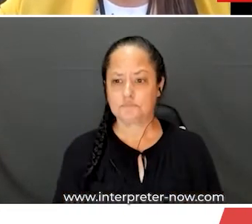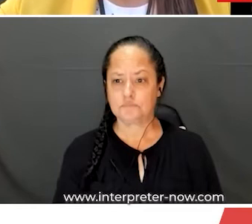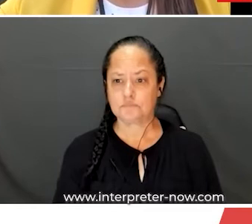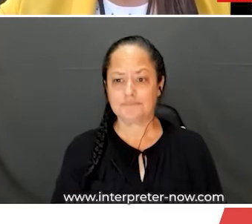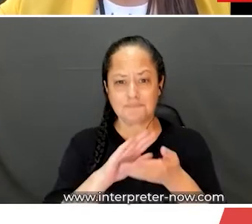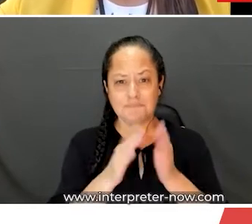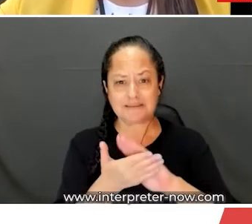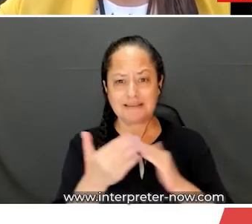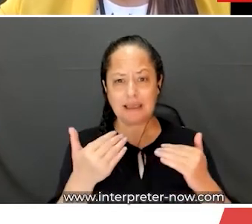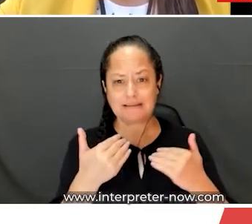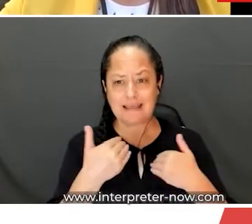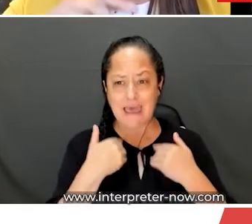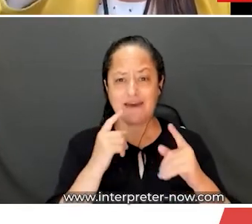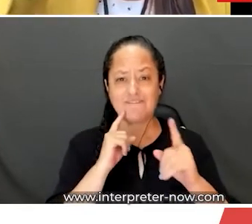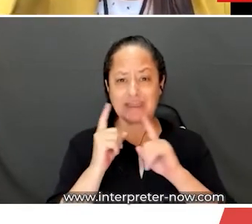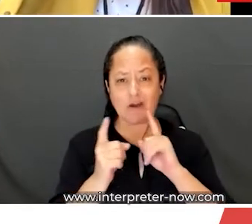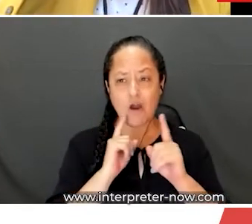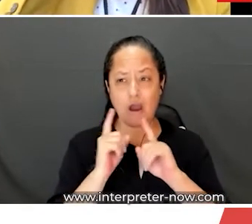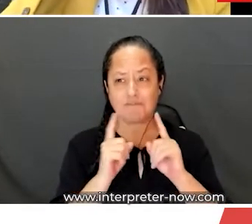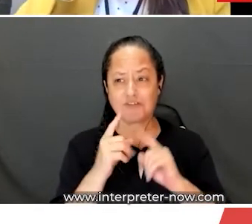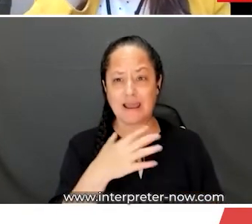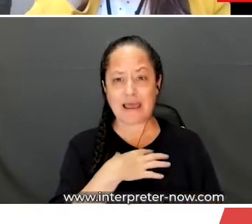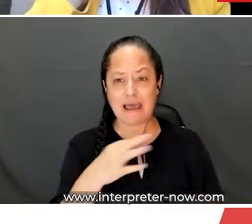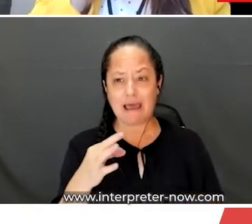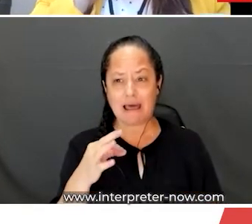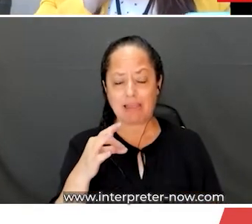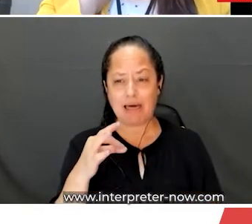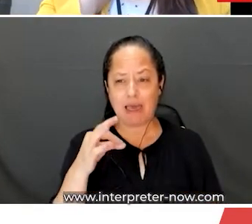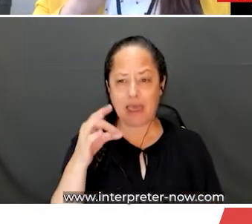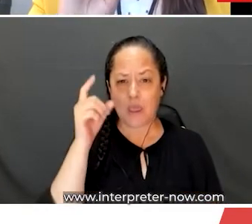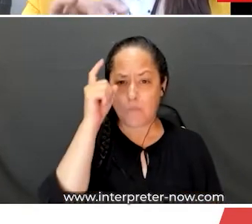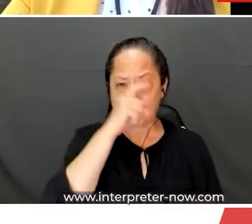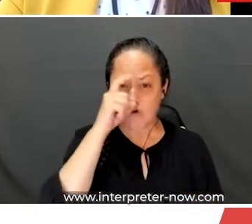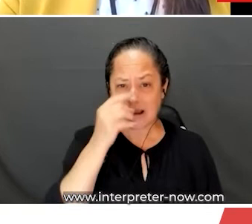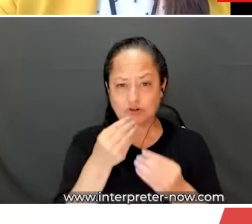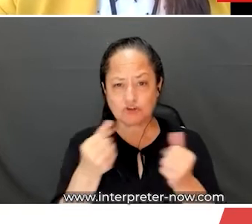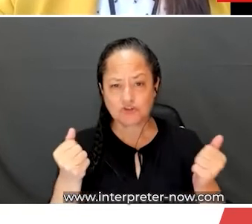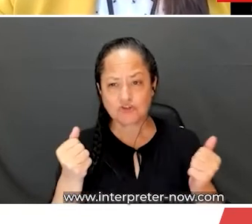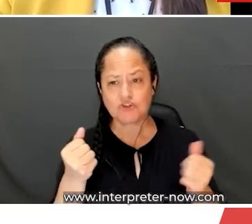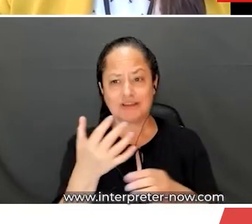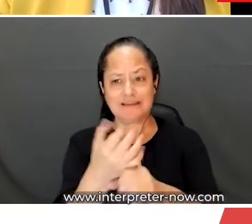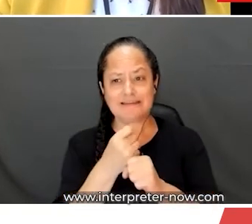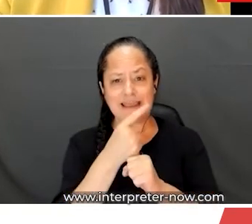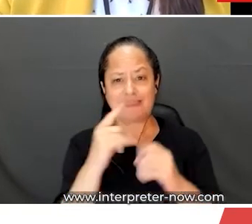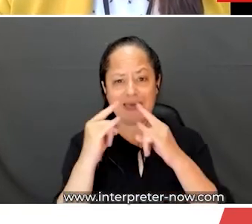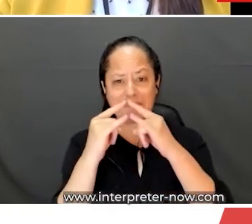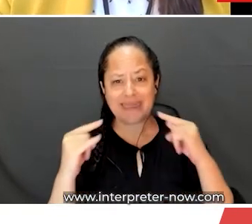Besides having a conversation, I like radical solutions. Take them camping to Angel